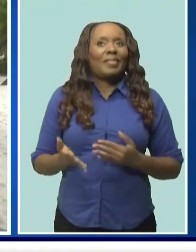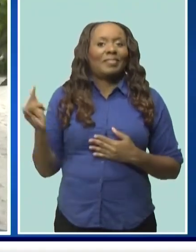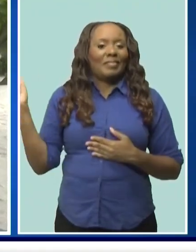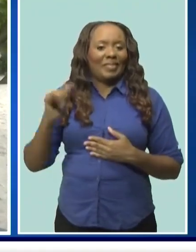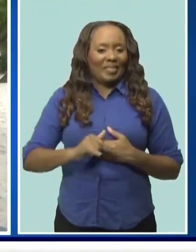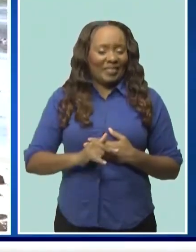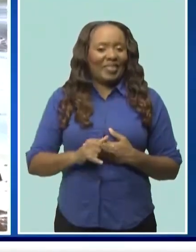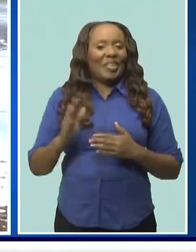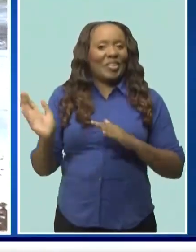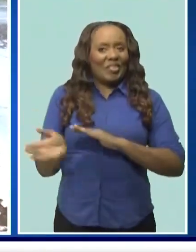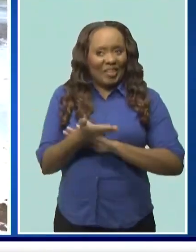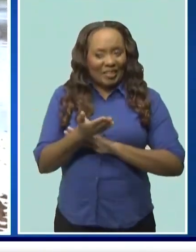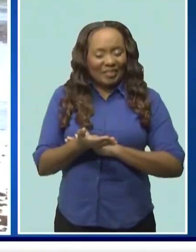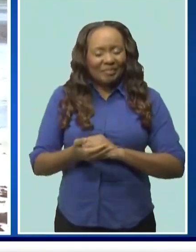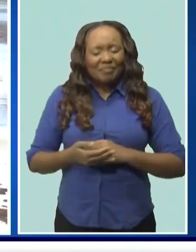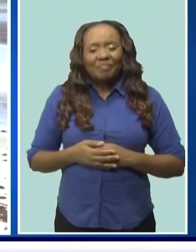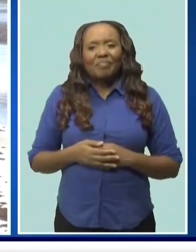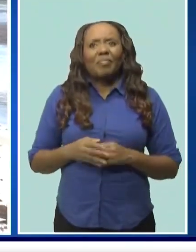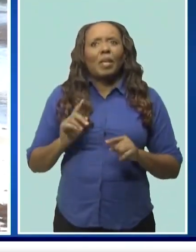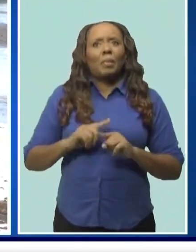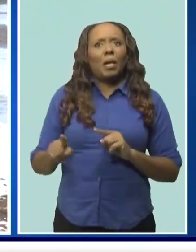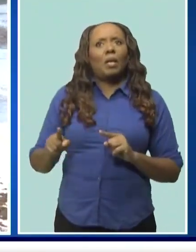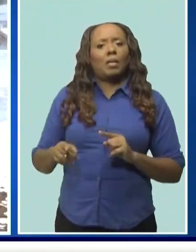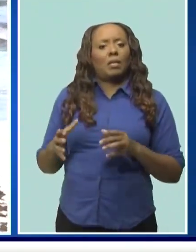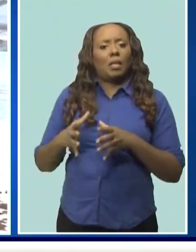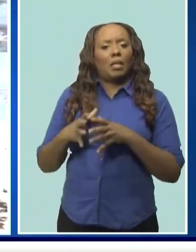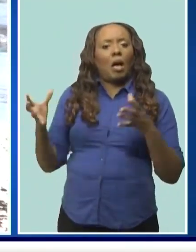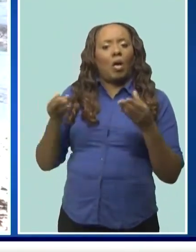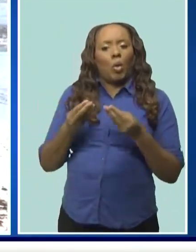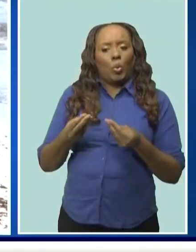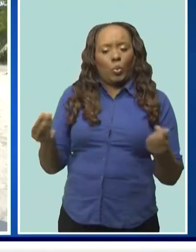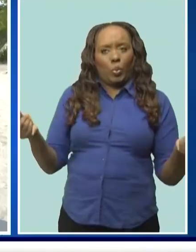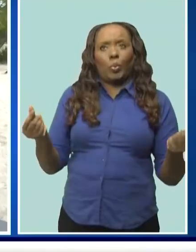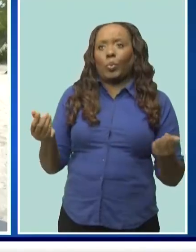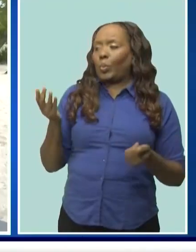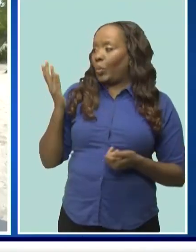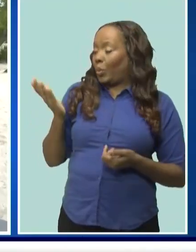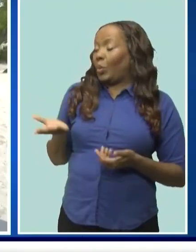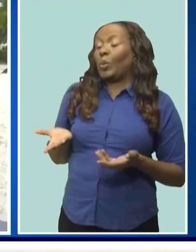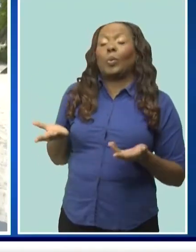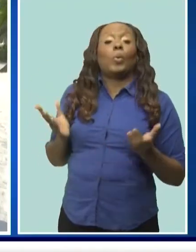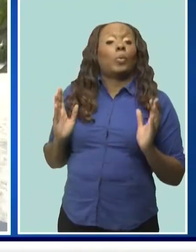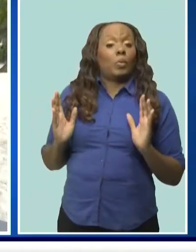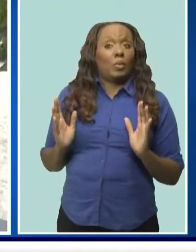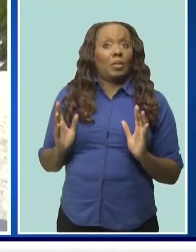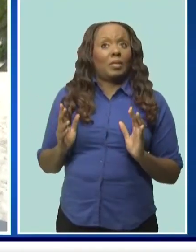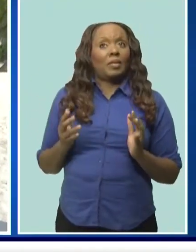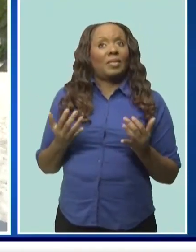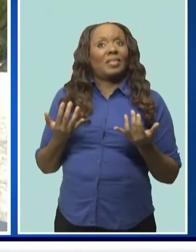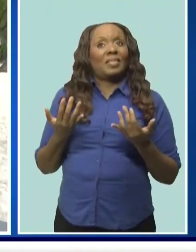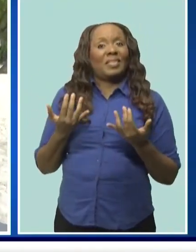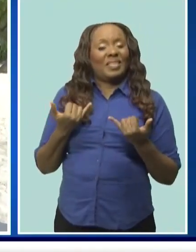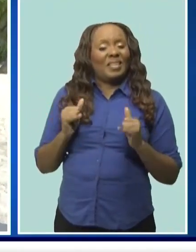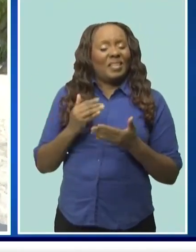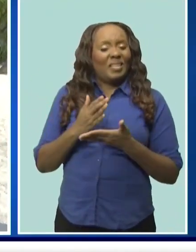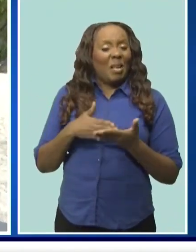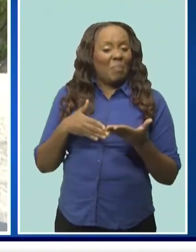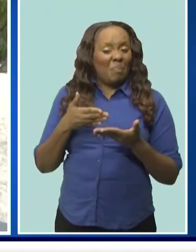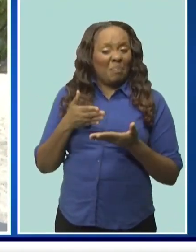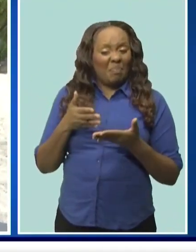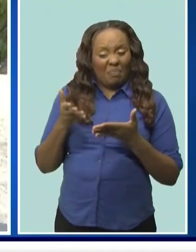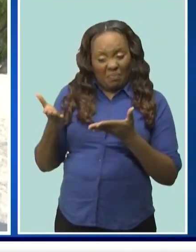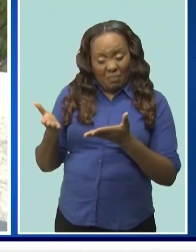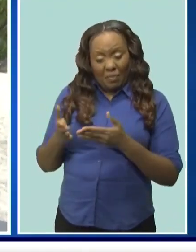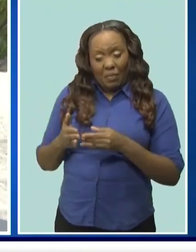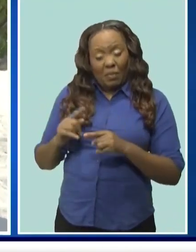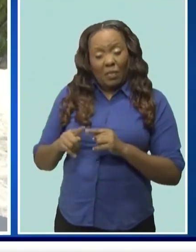to see the cricket. Summer, it has cleared a lot, but there's still a bit left. And people aren't venturing into the sea